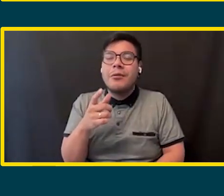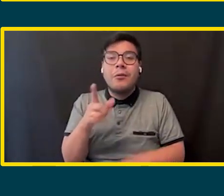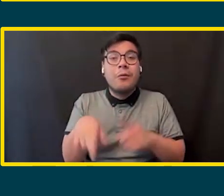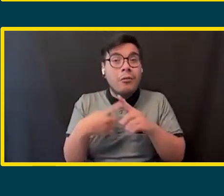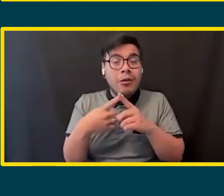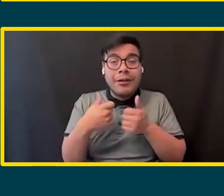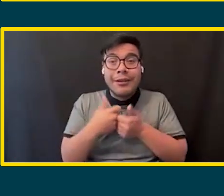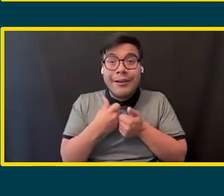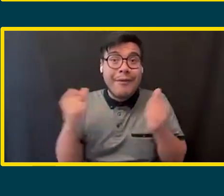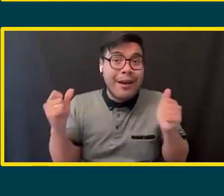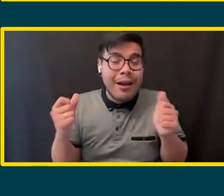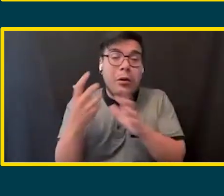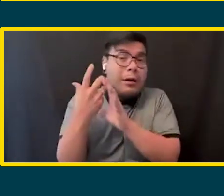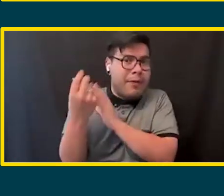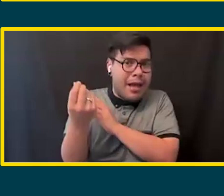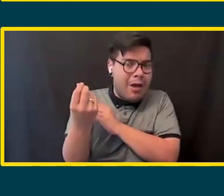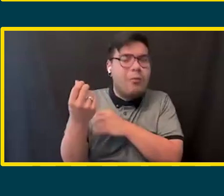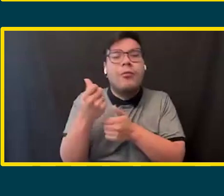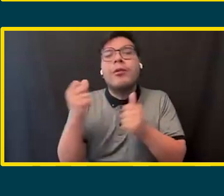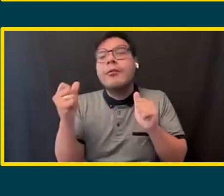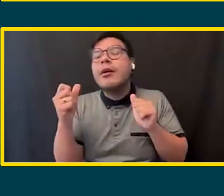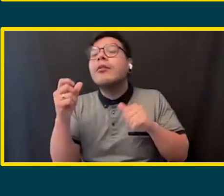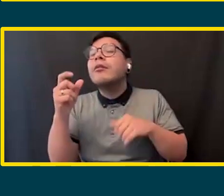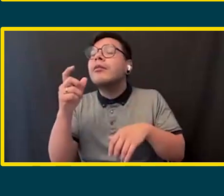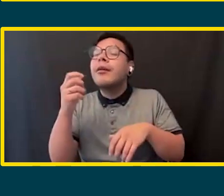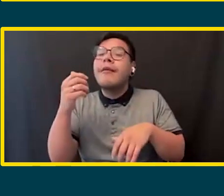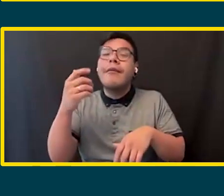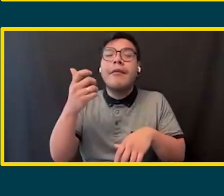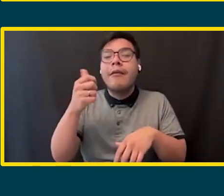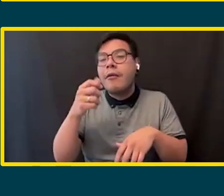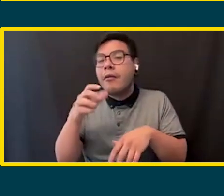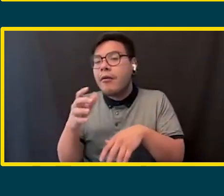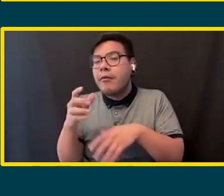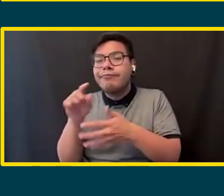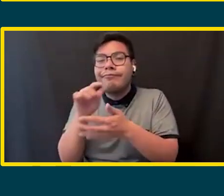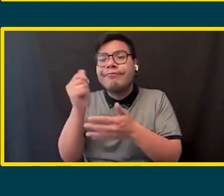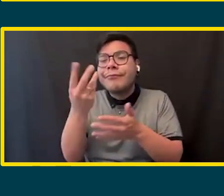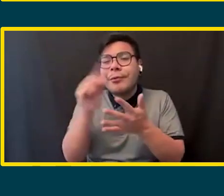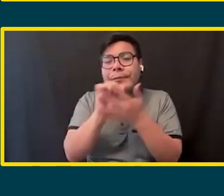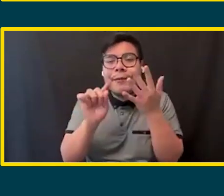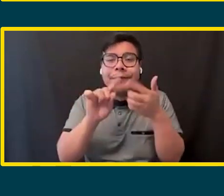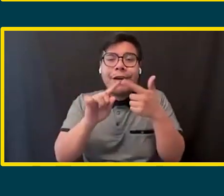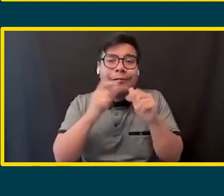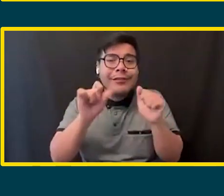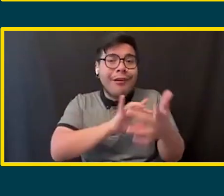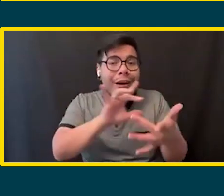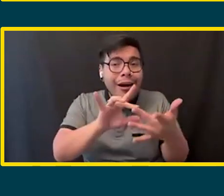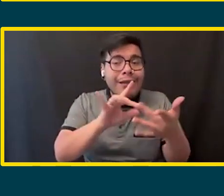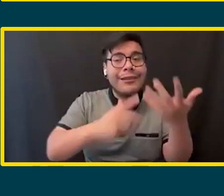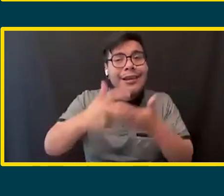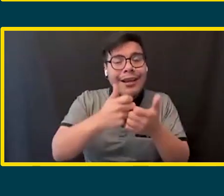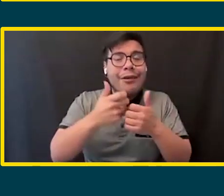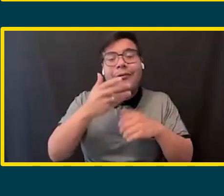you're doing something difficult, having a few friends that you can call or meet up with afterwards to